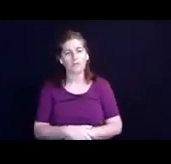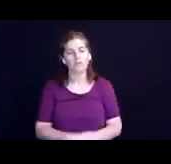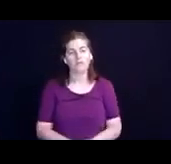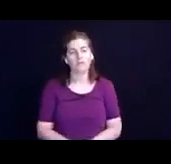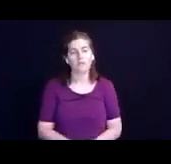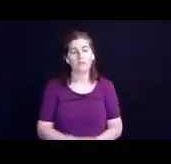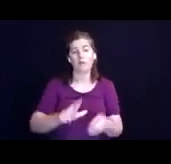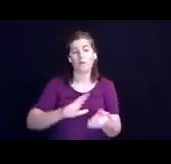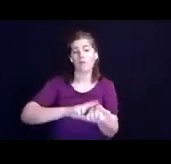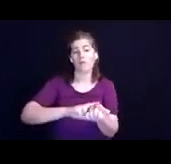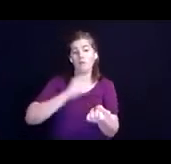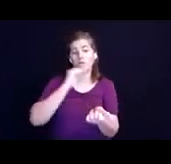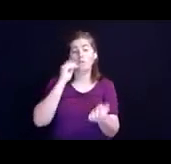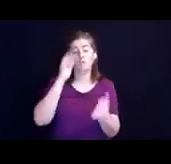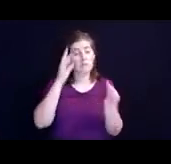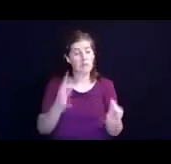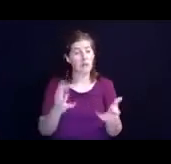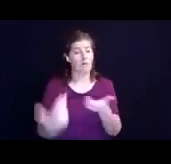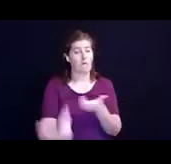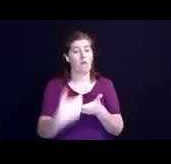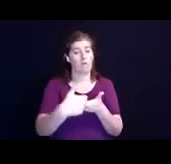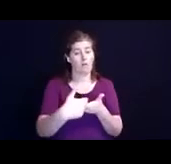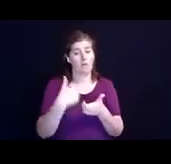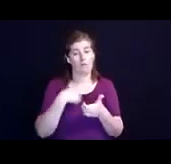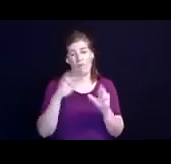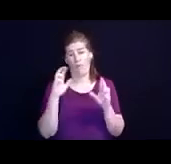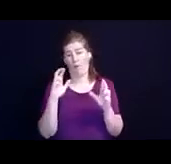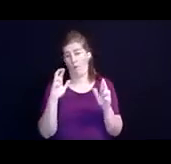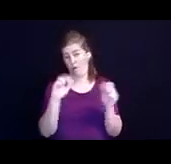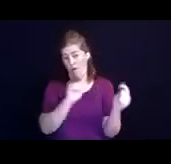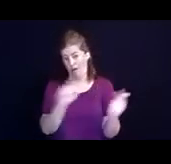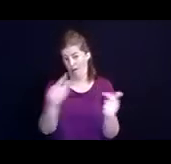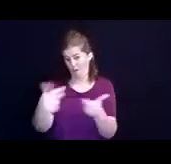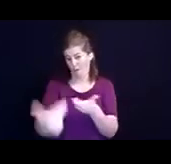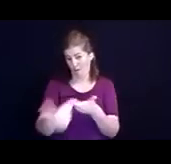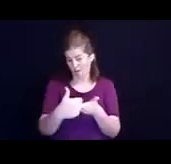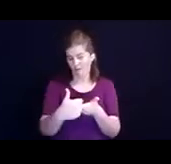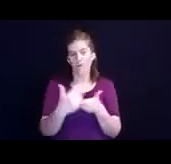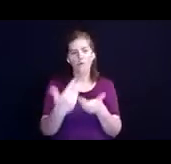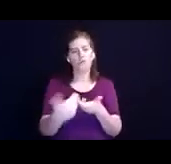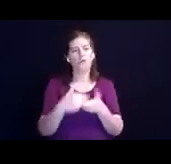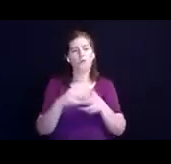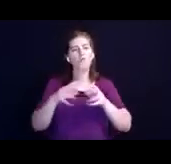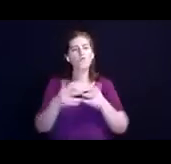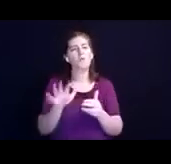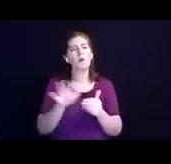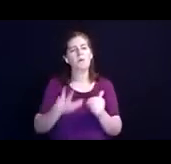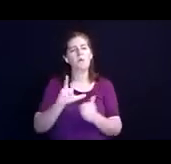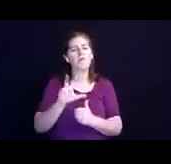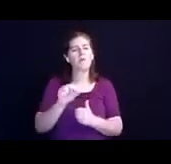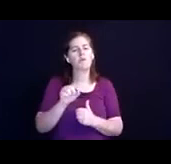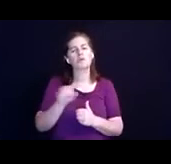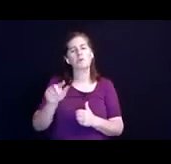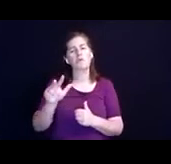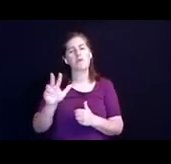Nursing homes that elect to participate in this, and we hope that will be all of you, will join groups of somewhere between 30 and